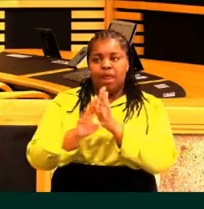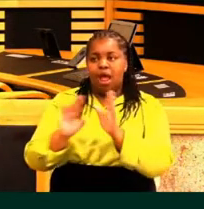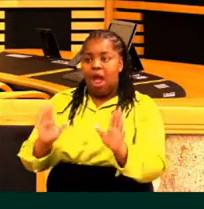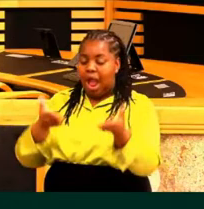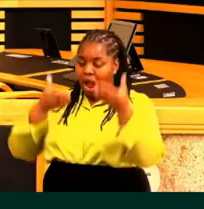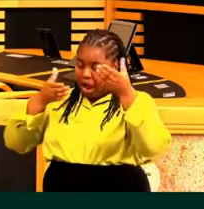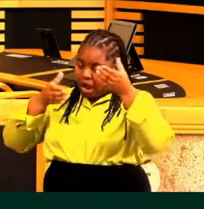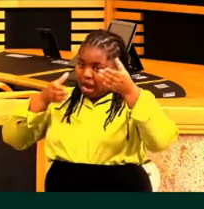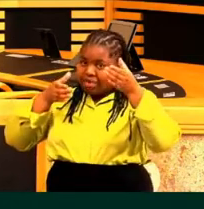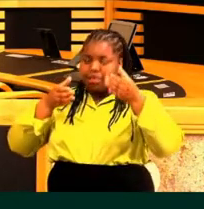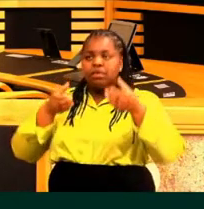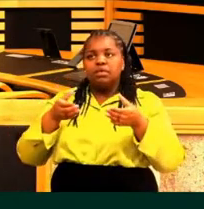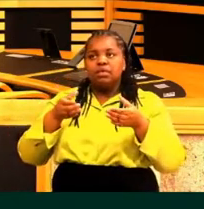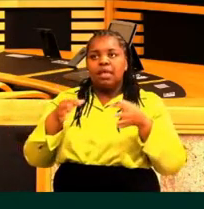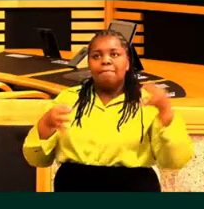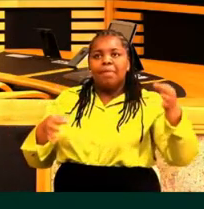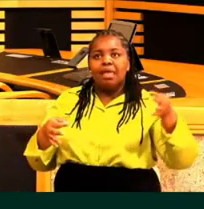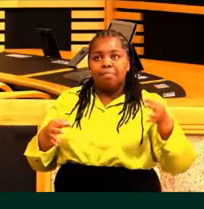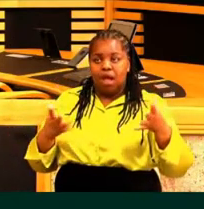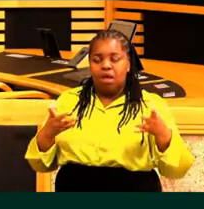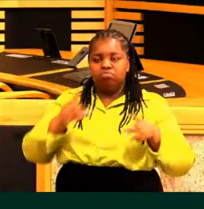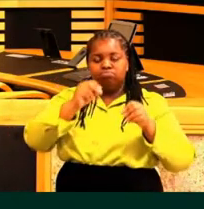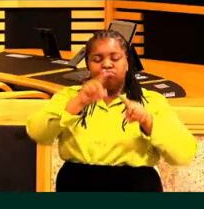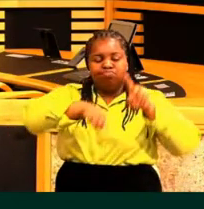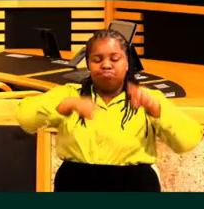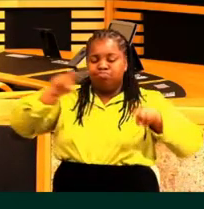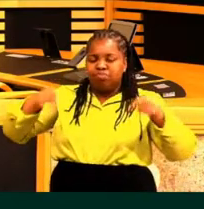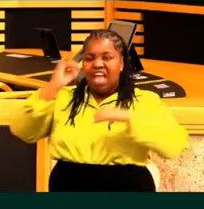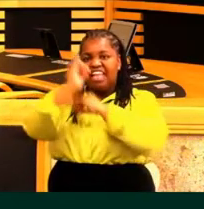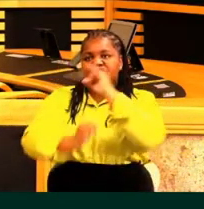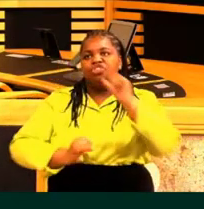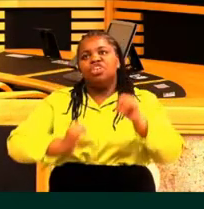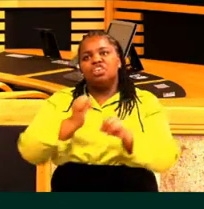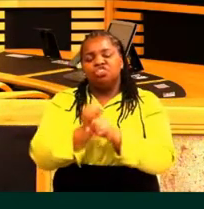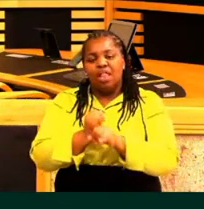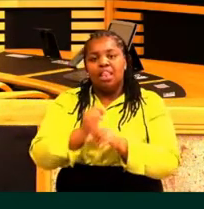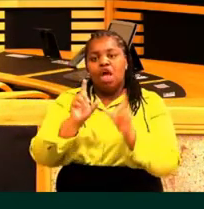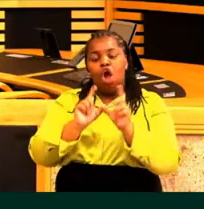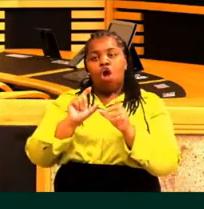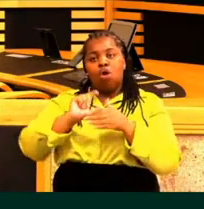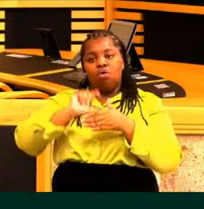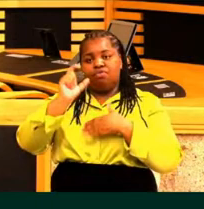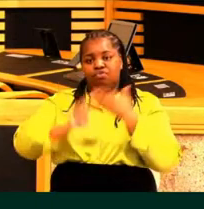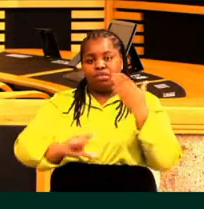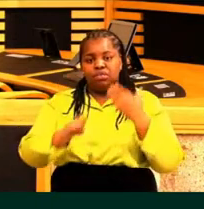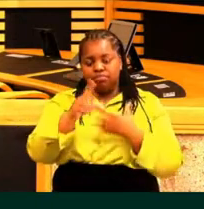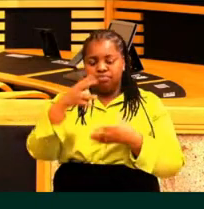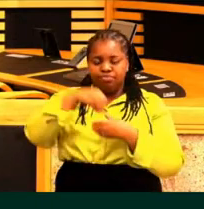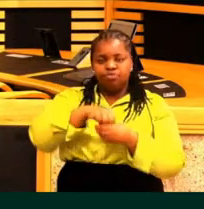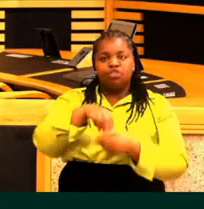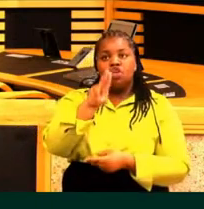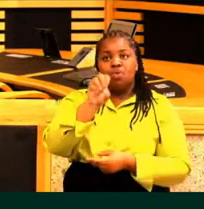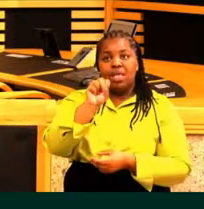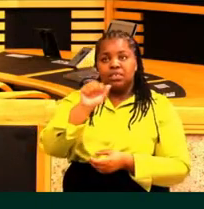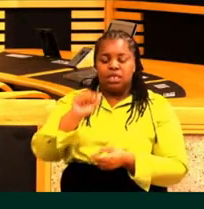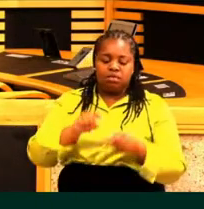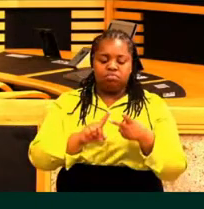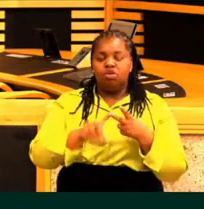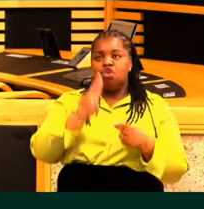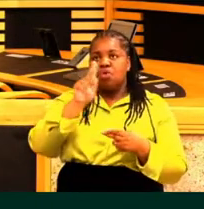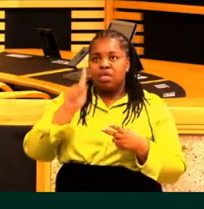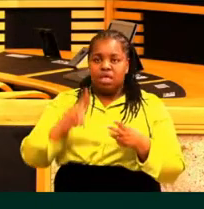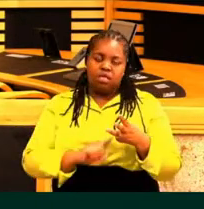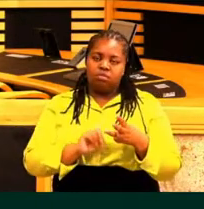papers at various International conferences which amongst others include USA UK